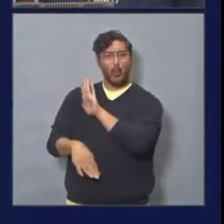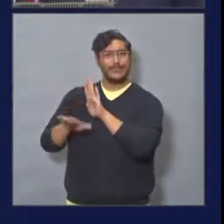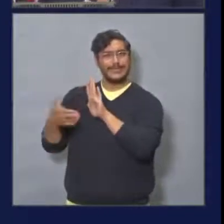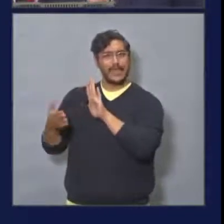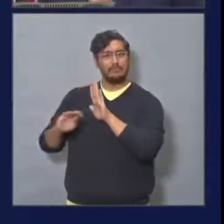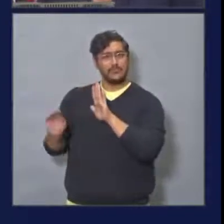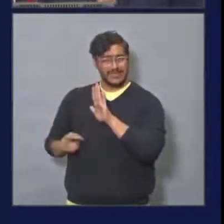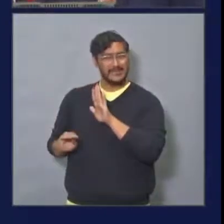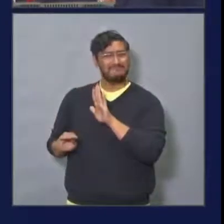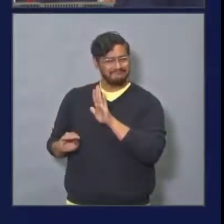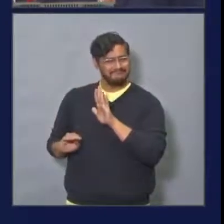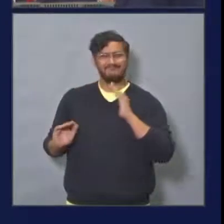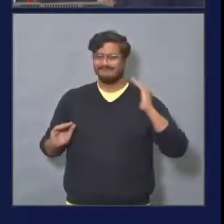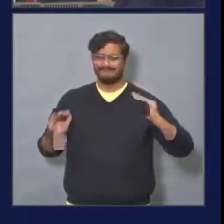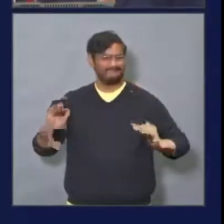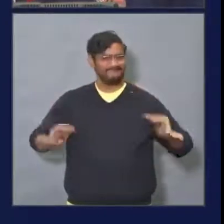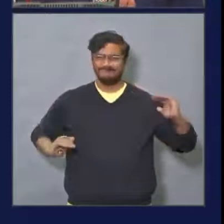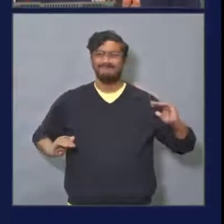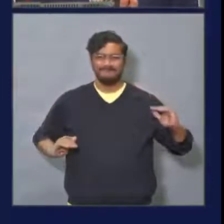Next slide.